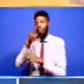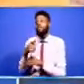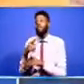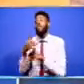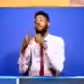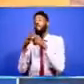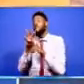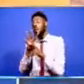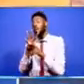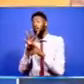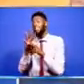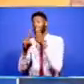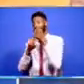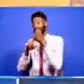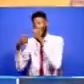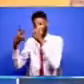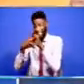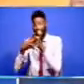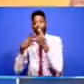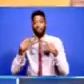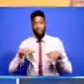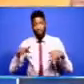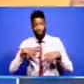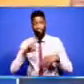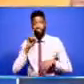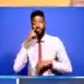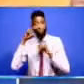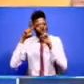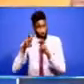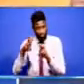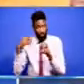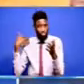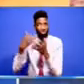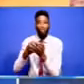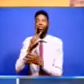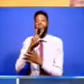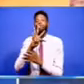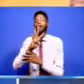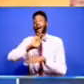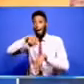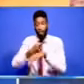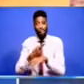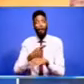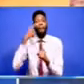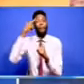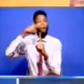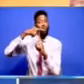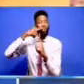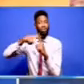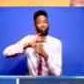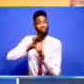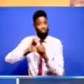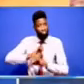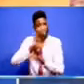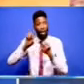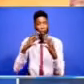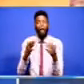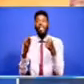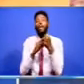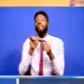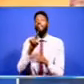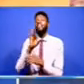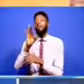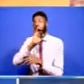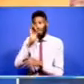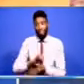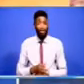4,469 samples screened in the last 24 hours, pushing the viral positivity rate to 8.3%. This is a drop